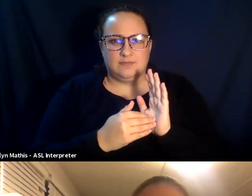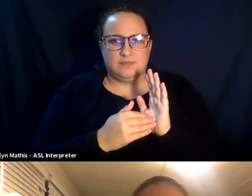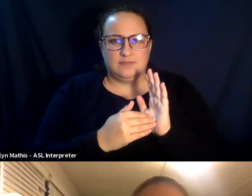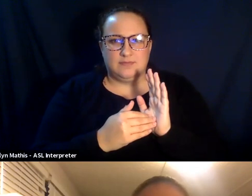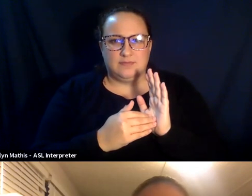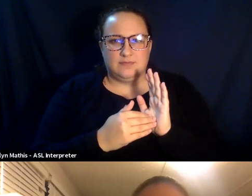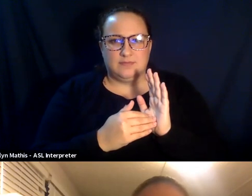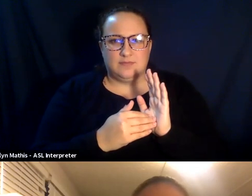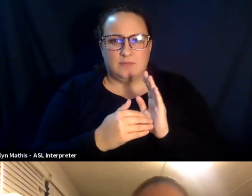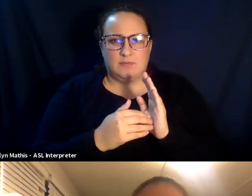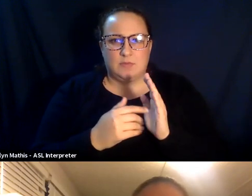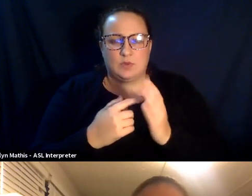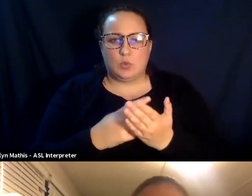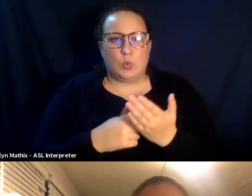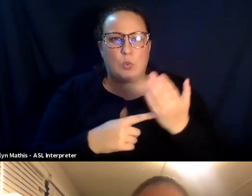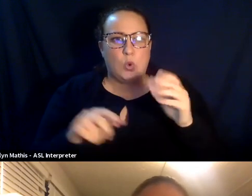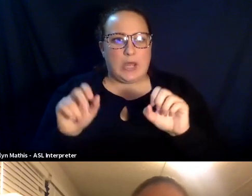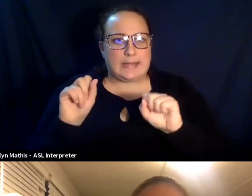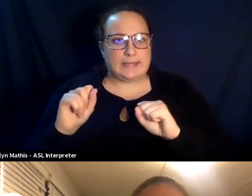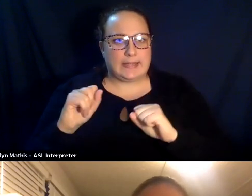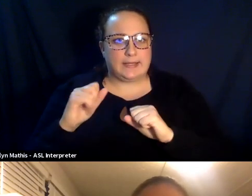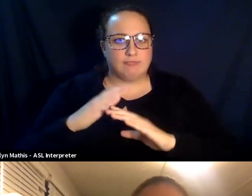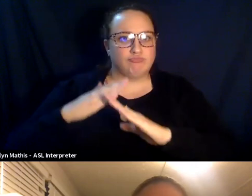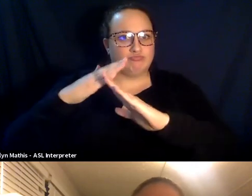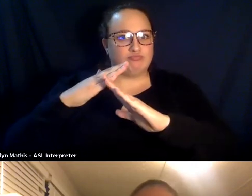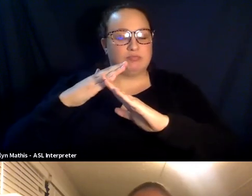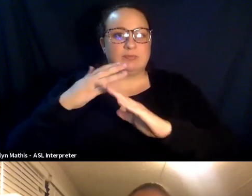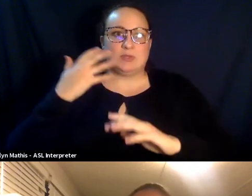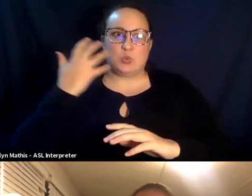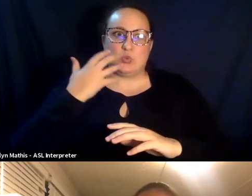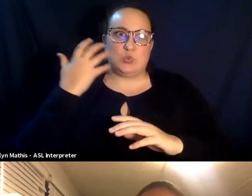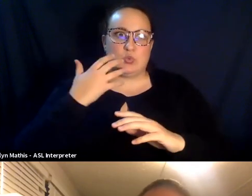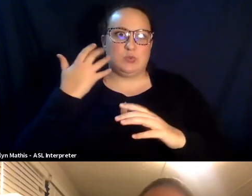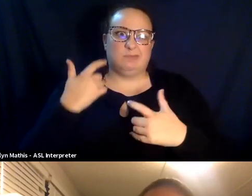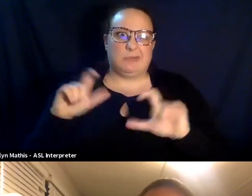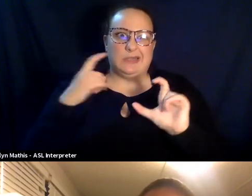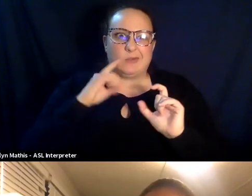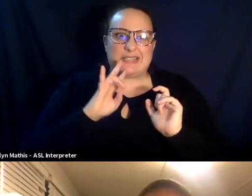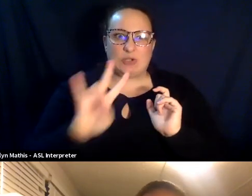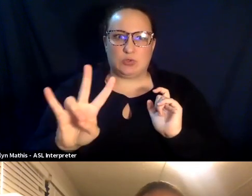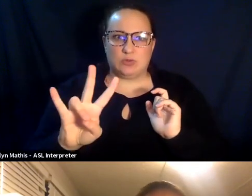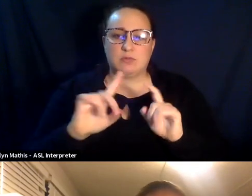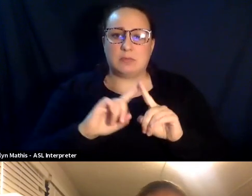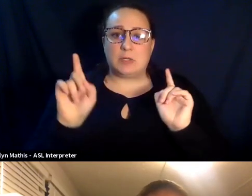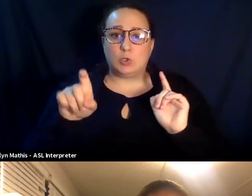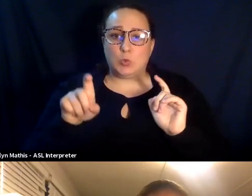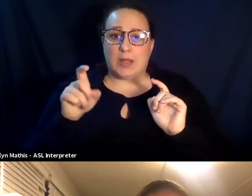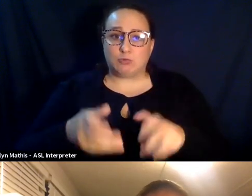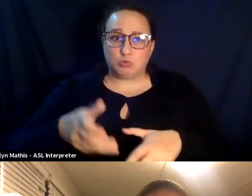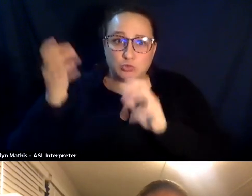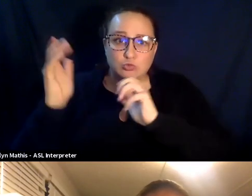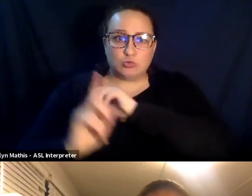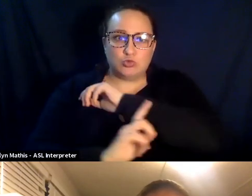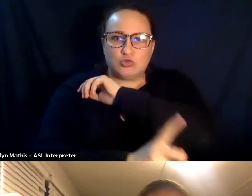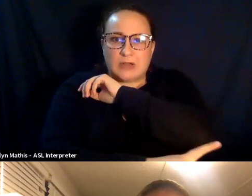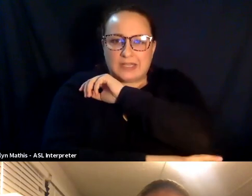what could get in your way, that's a pretty big heady one for a 7-year-old, but you can say, you've got to take out the trash.